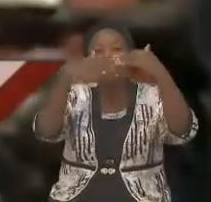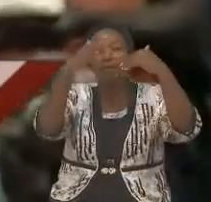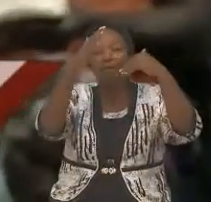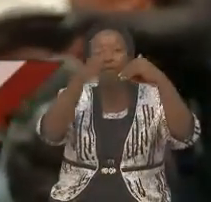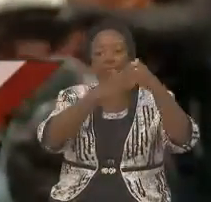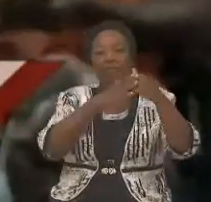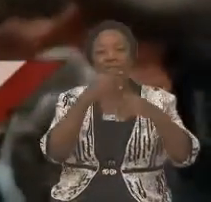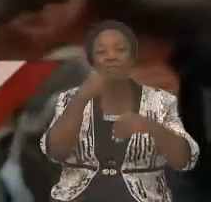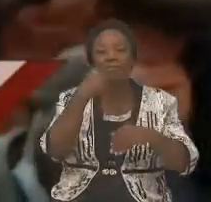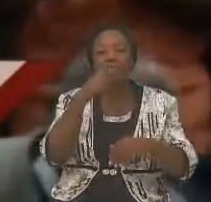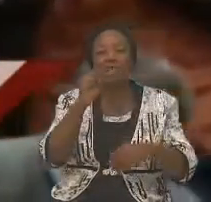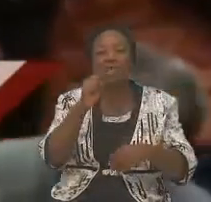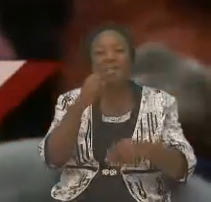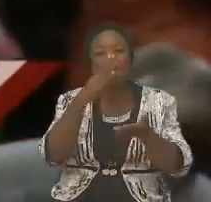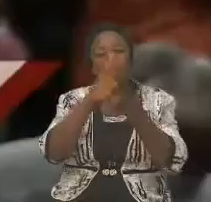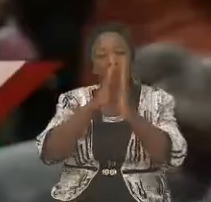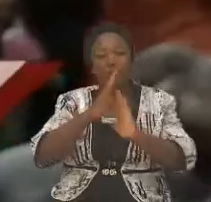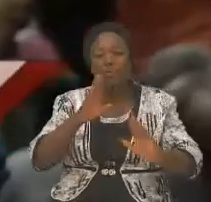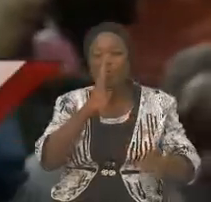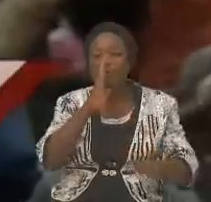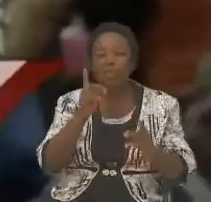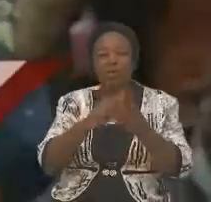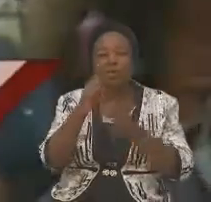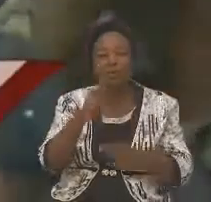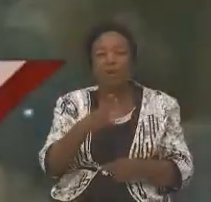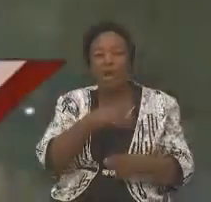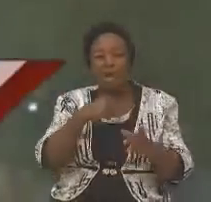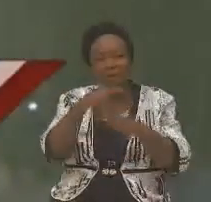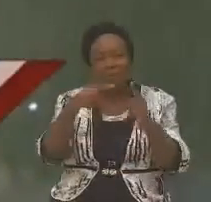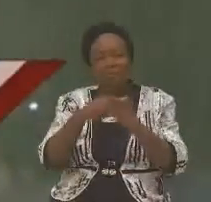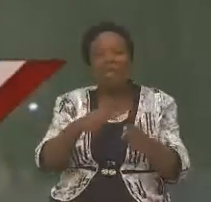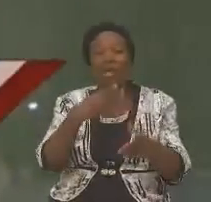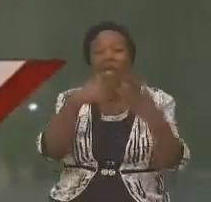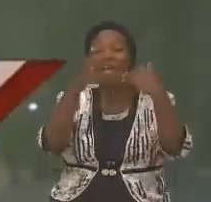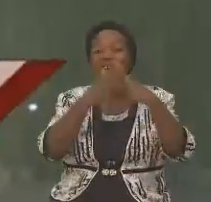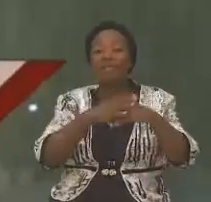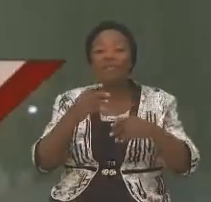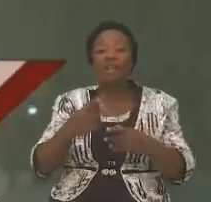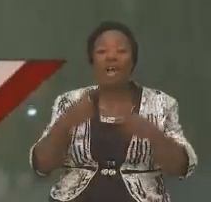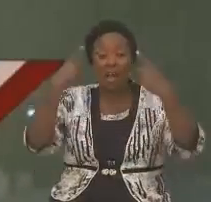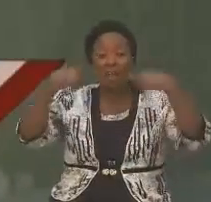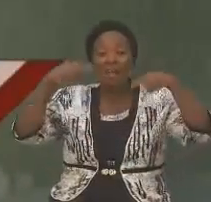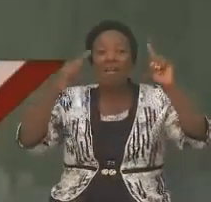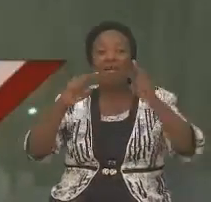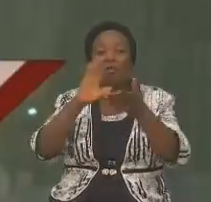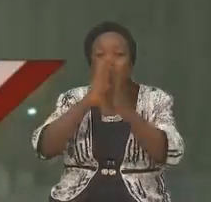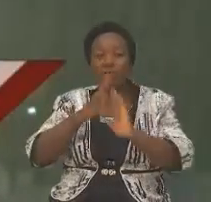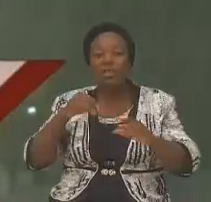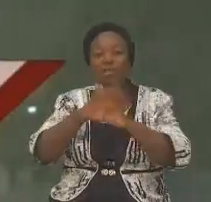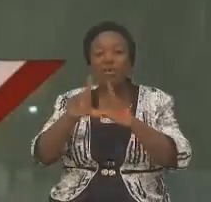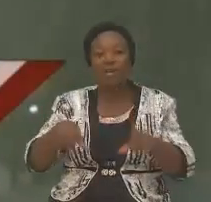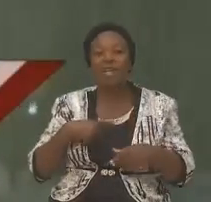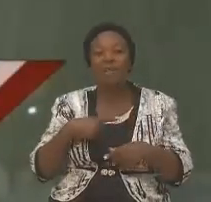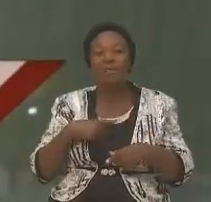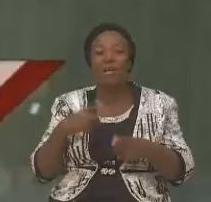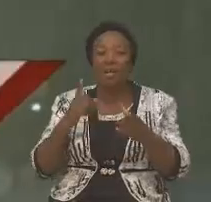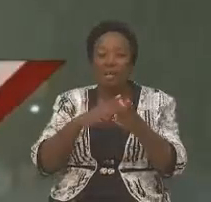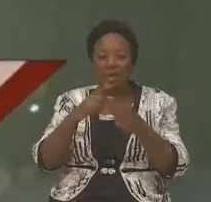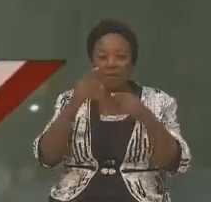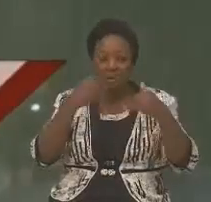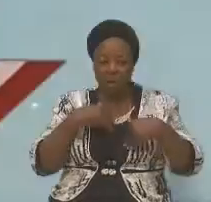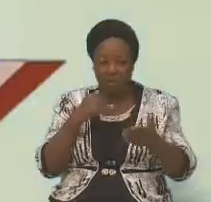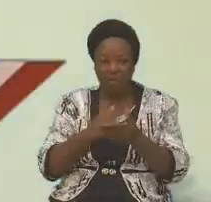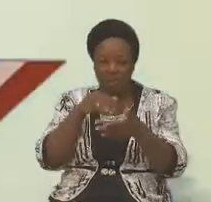name. Heaven says, peace be unto you. And when heaven declares peace in your